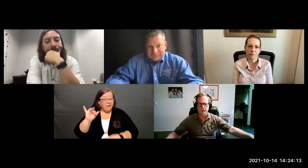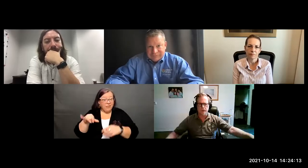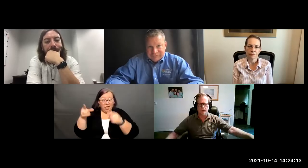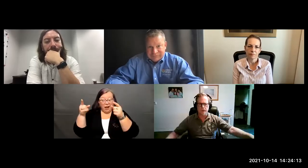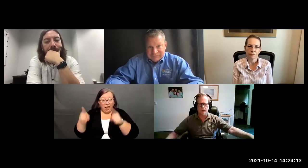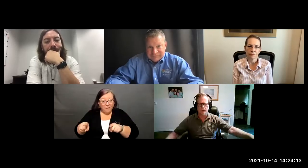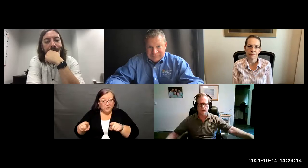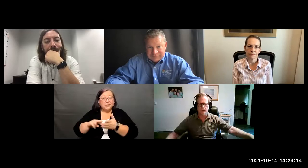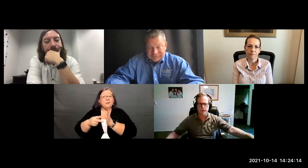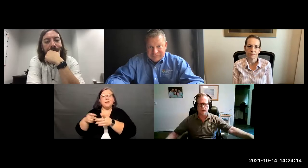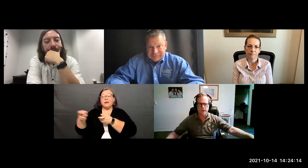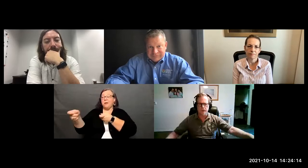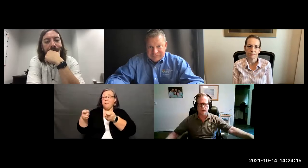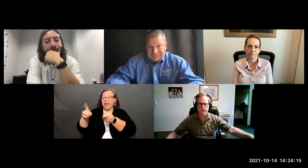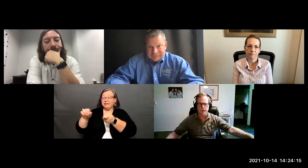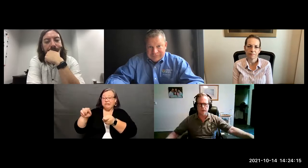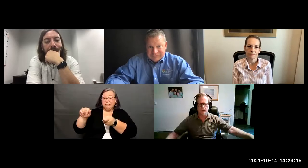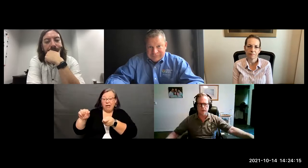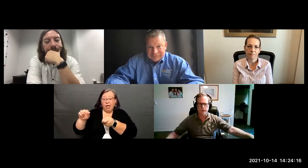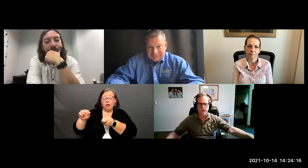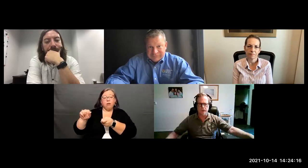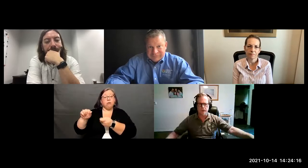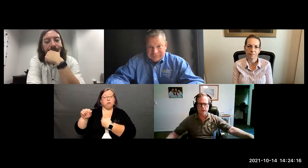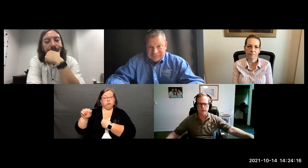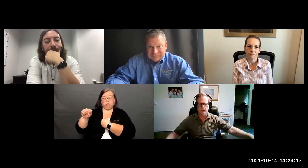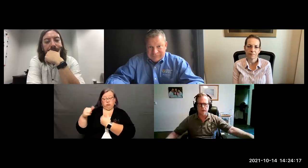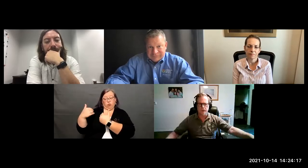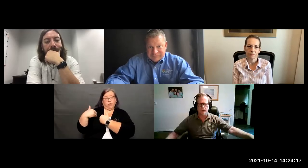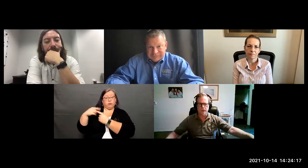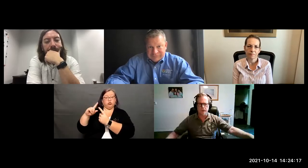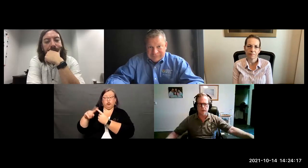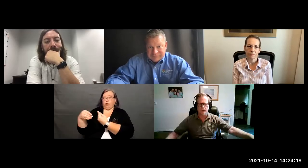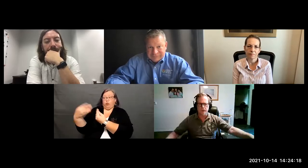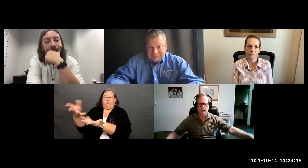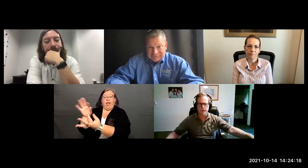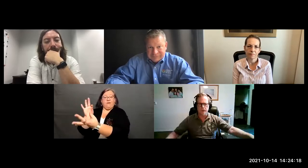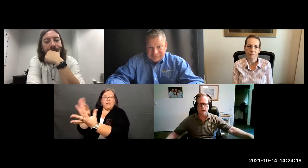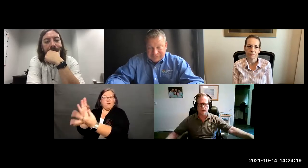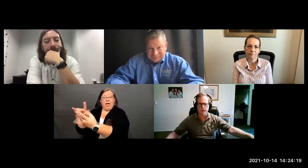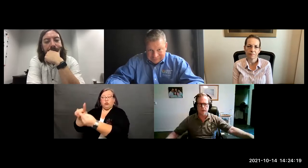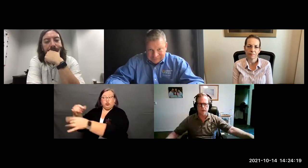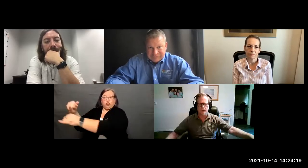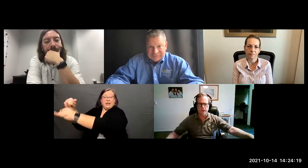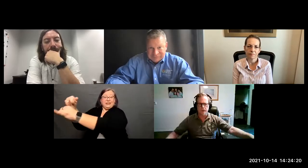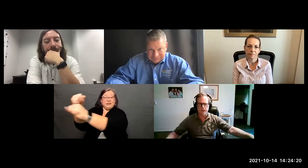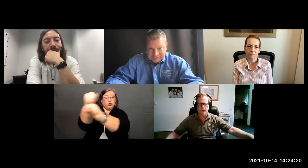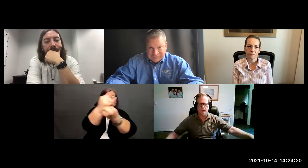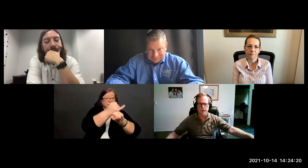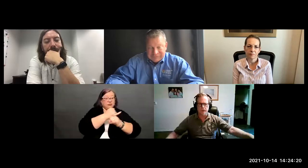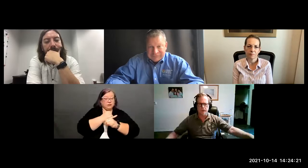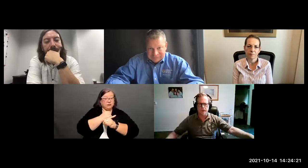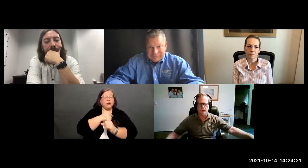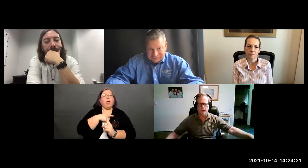just feedback to the member institutions, but it has to include release to